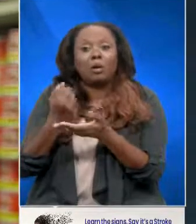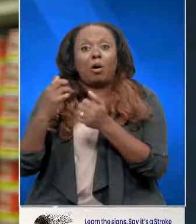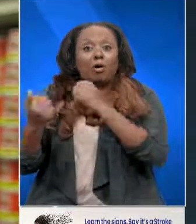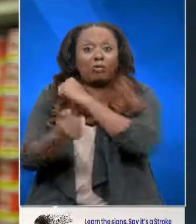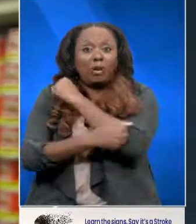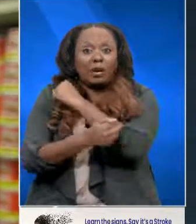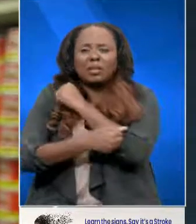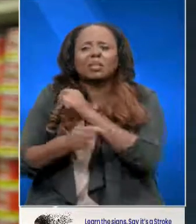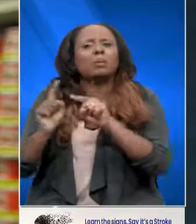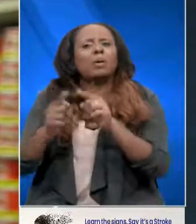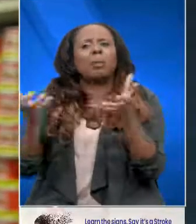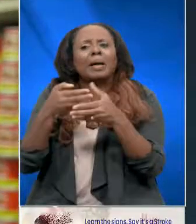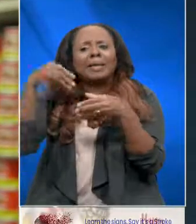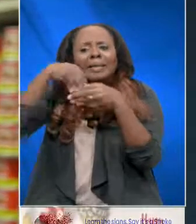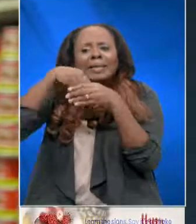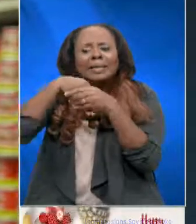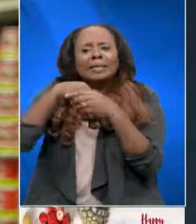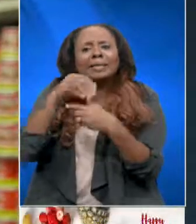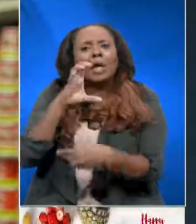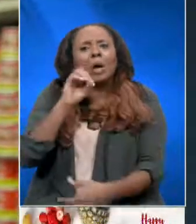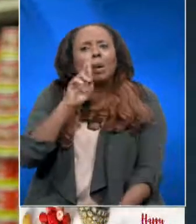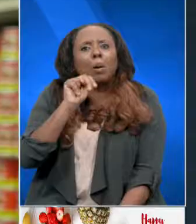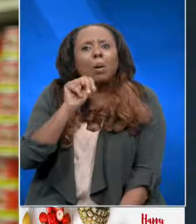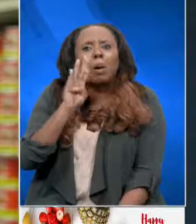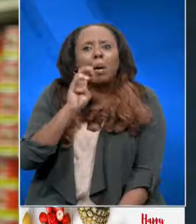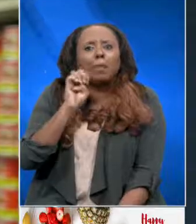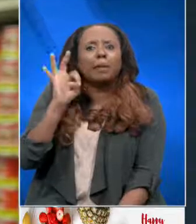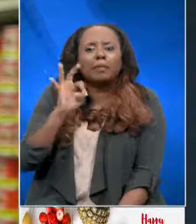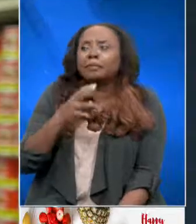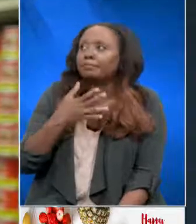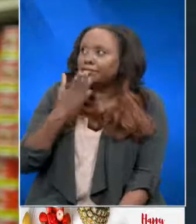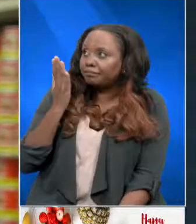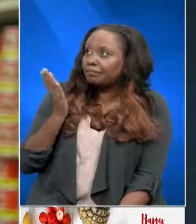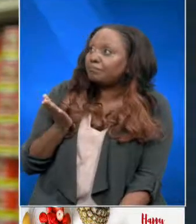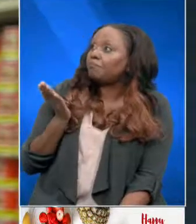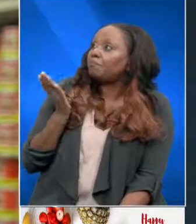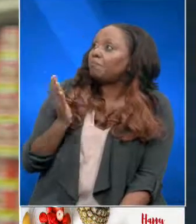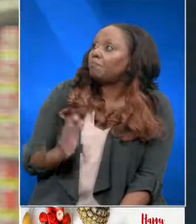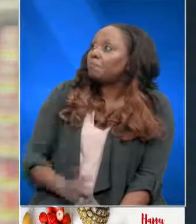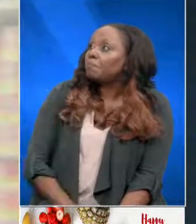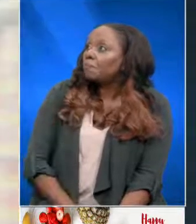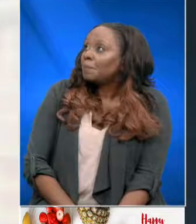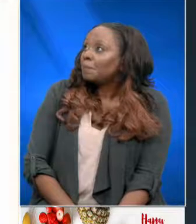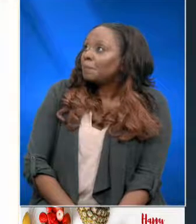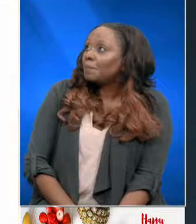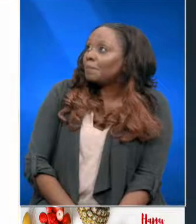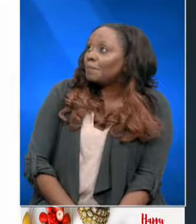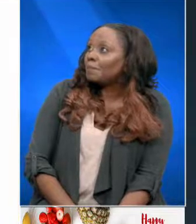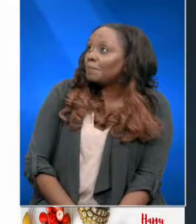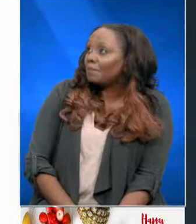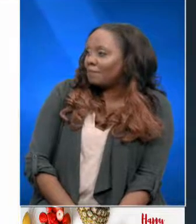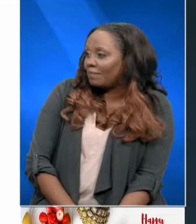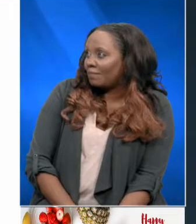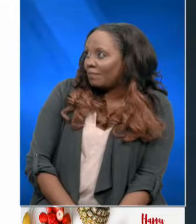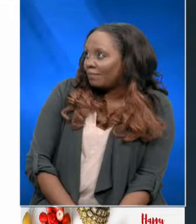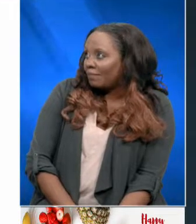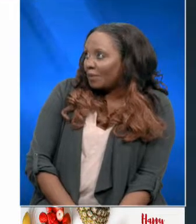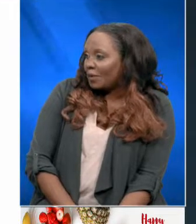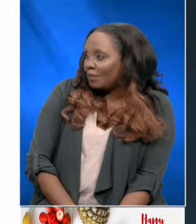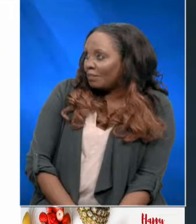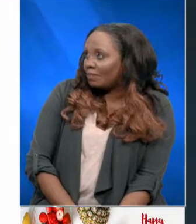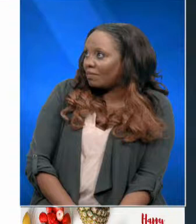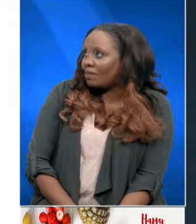beef, So the ingredients of this corned beef I have are corned beef,